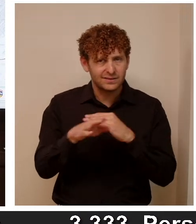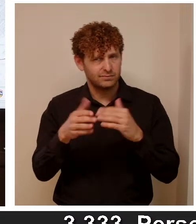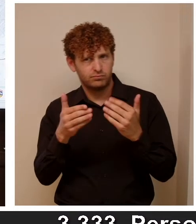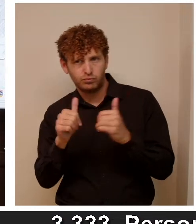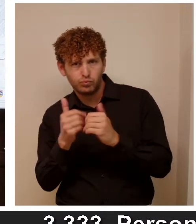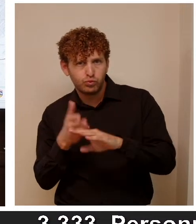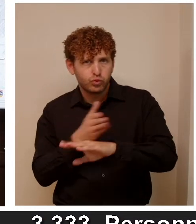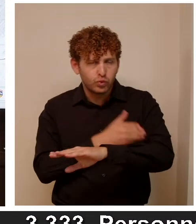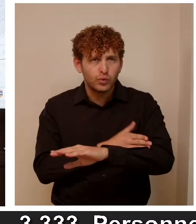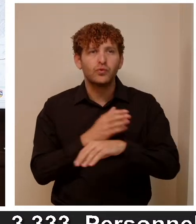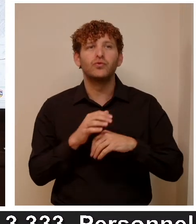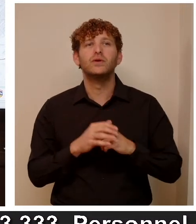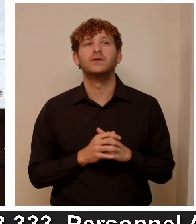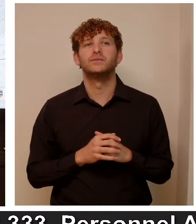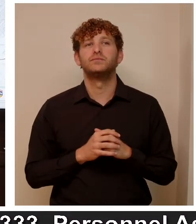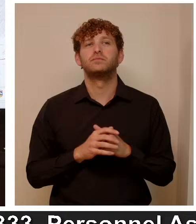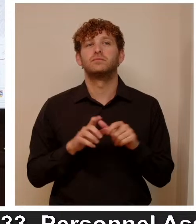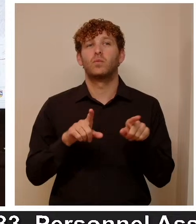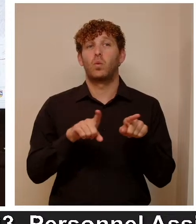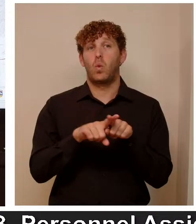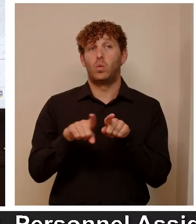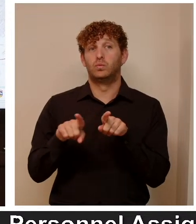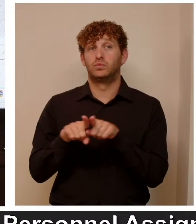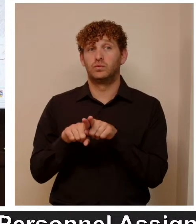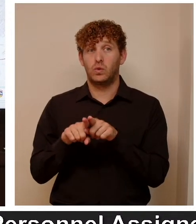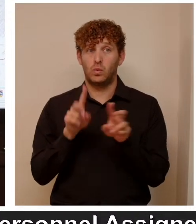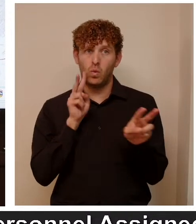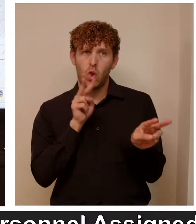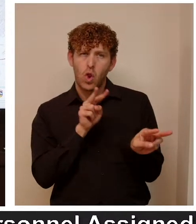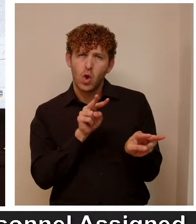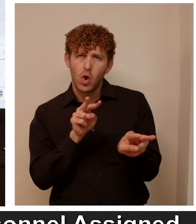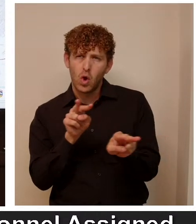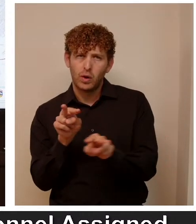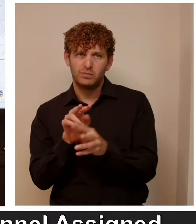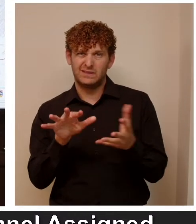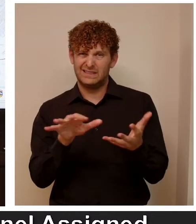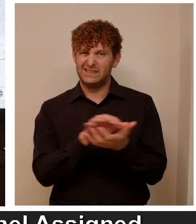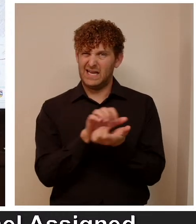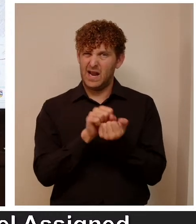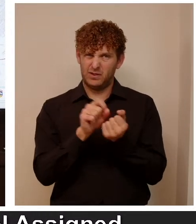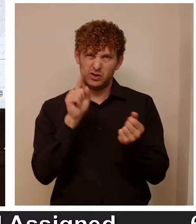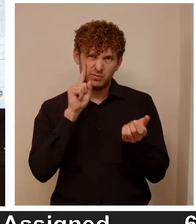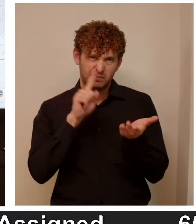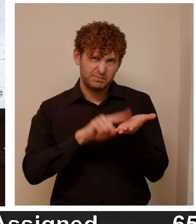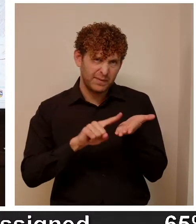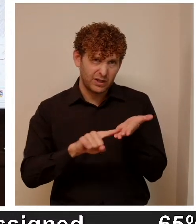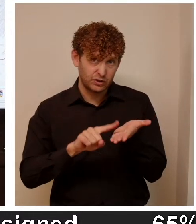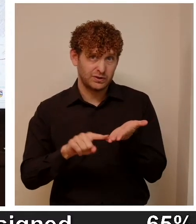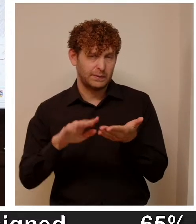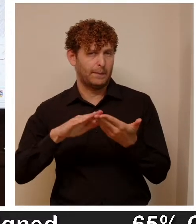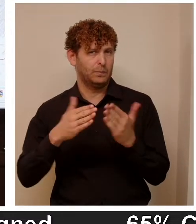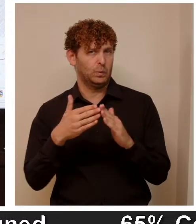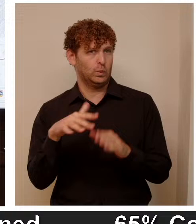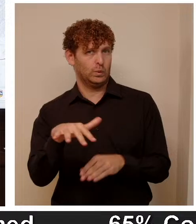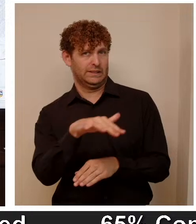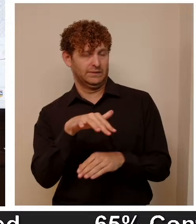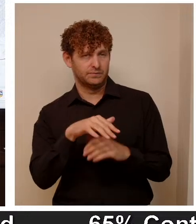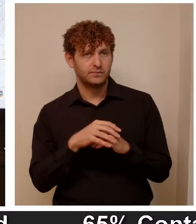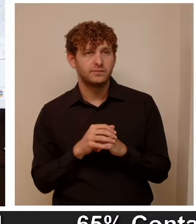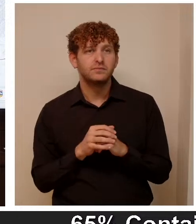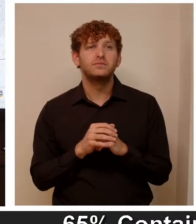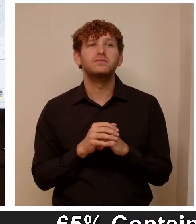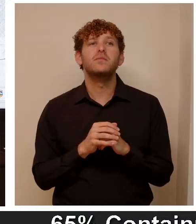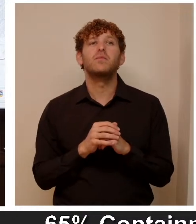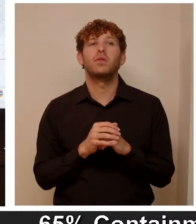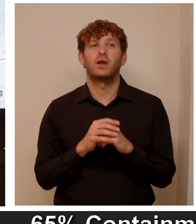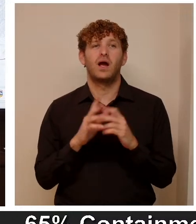We're also continuing our damage inspections around the communities, and everybody has been in great